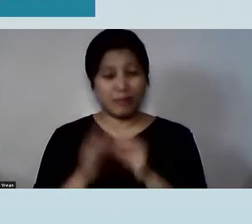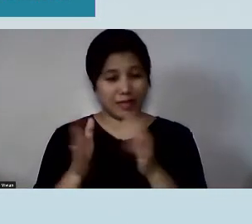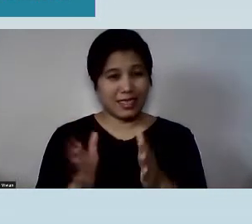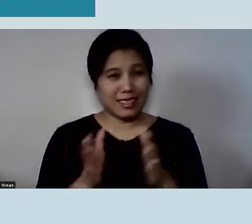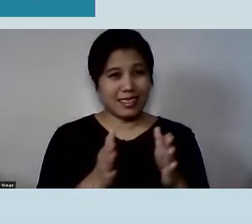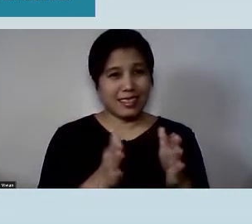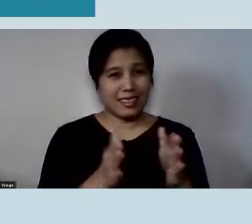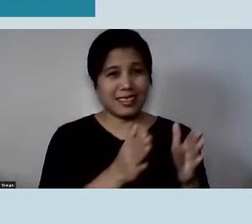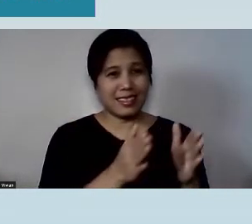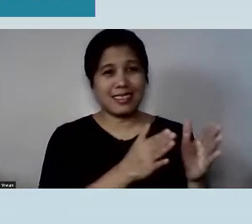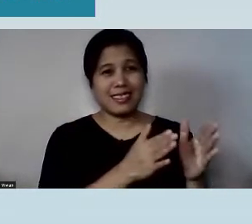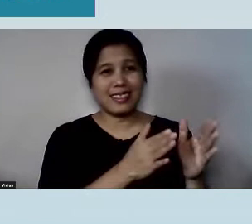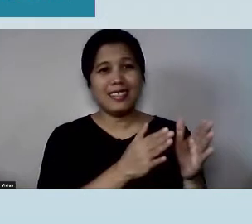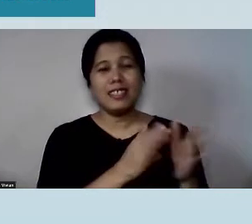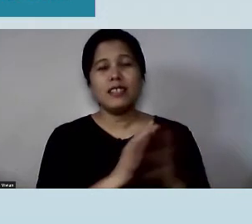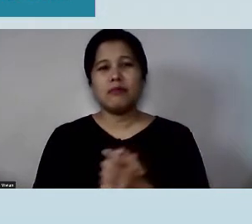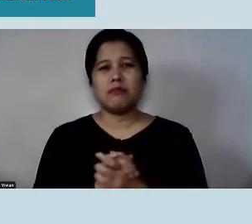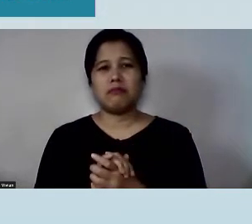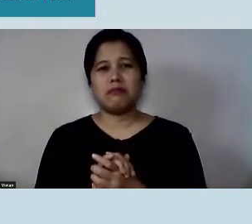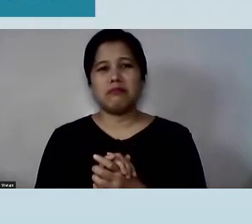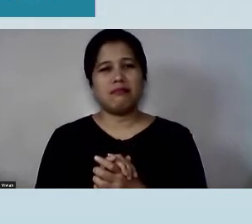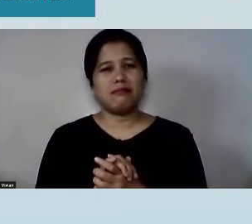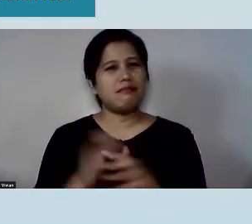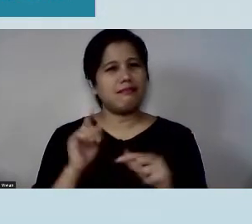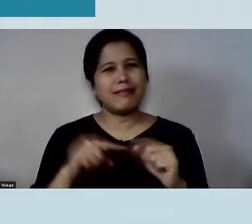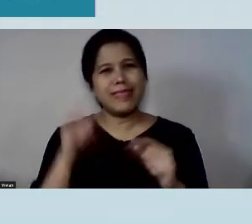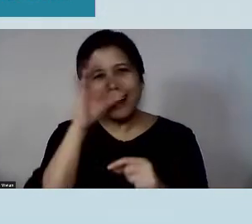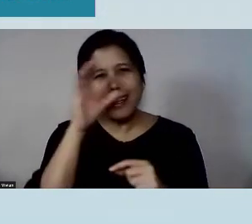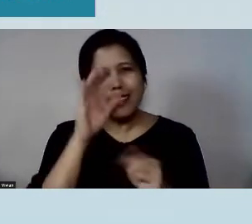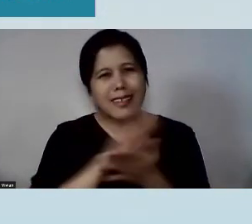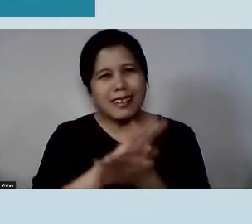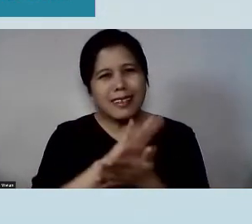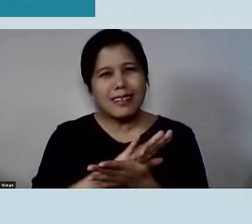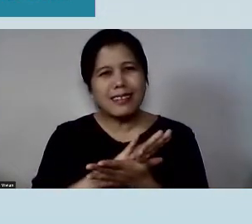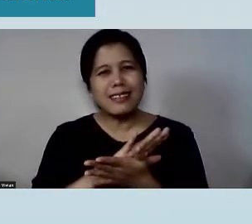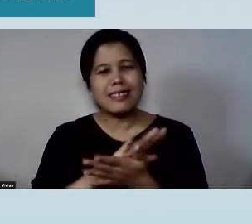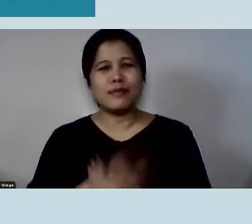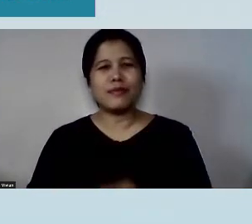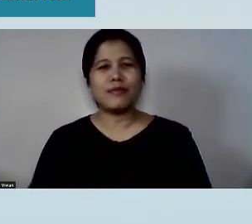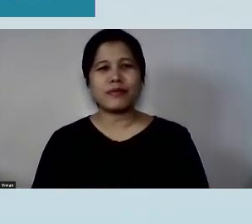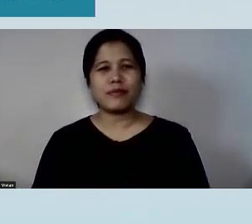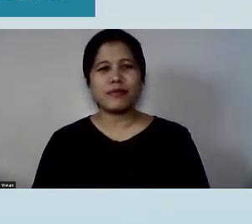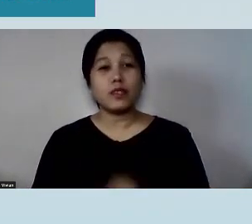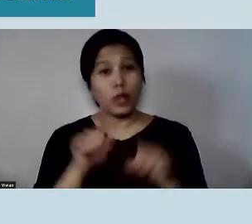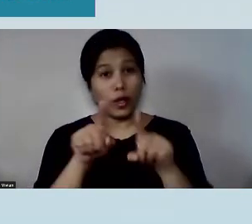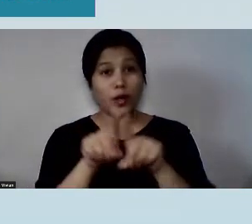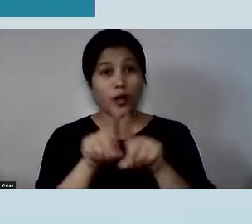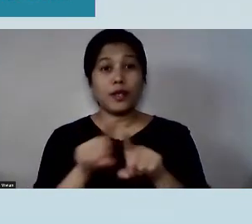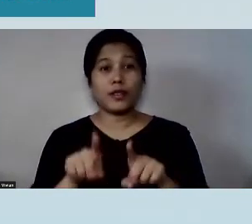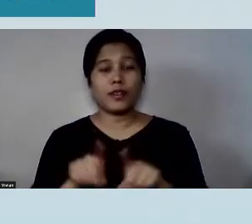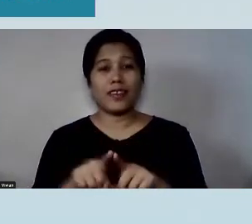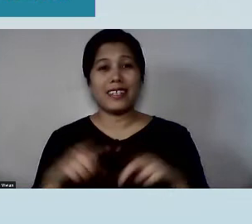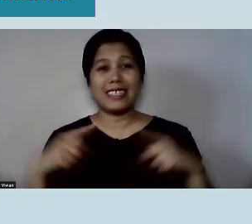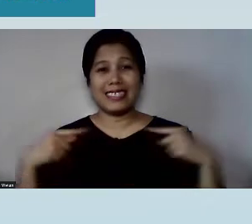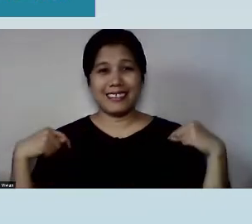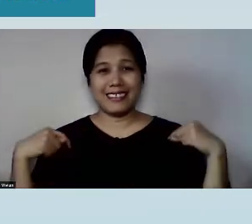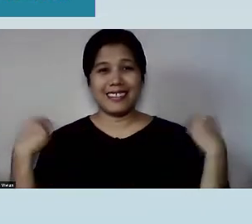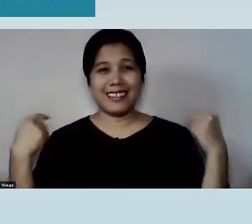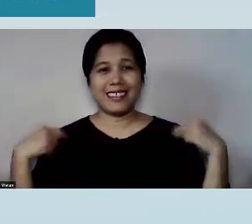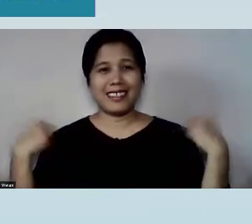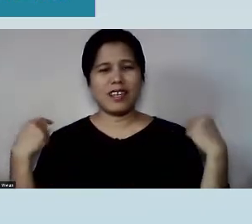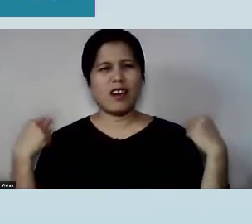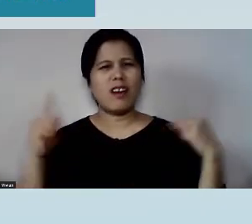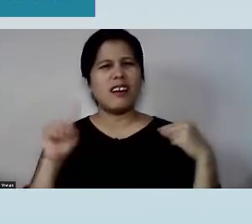ko makahanap yung papel na gusto ko. Okay? Also, for teenagers, what will be the